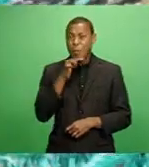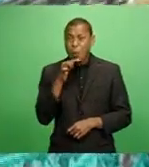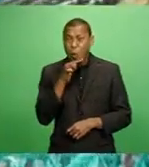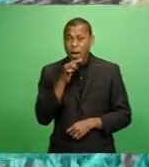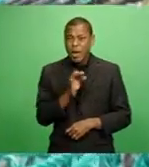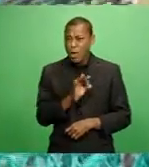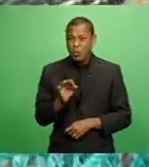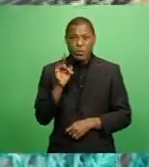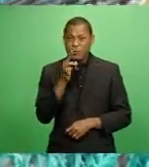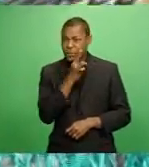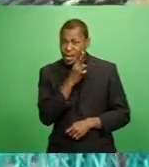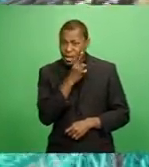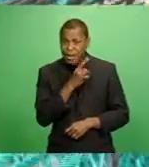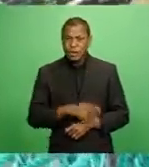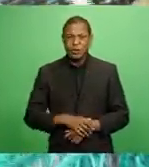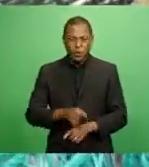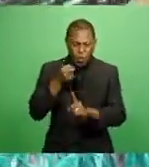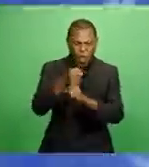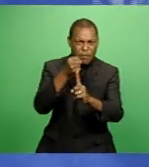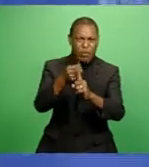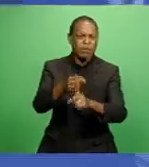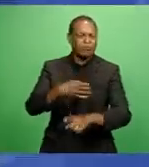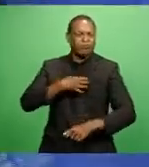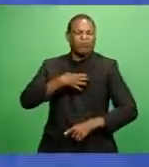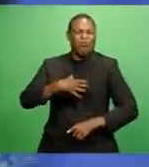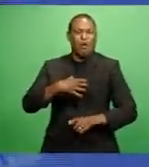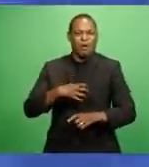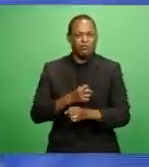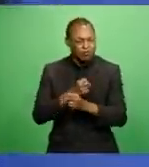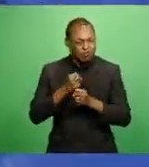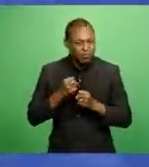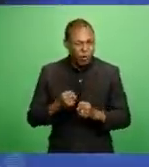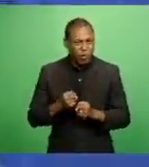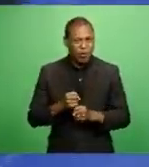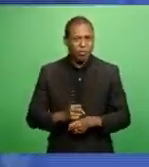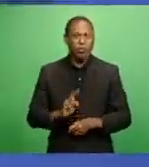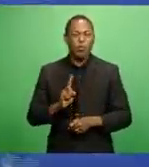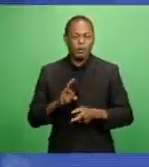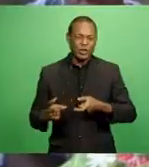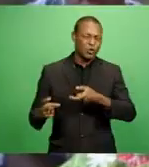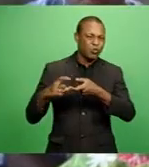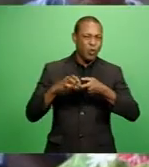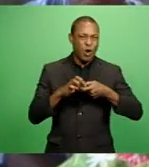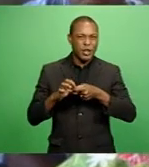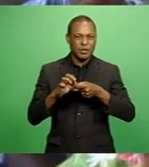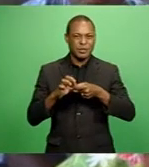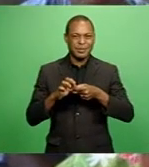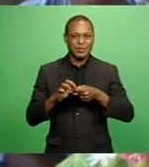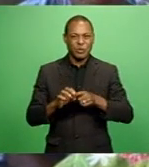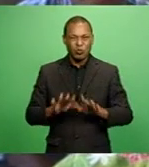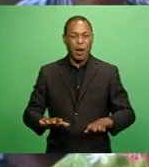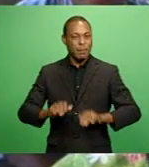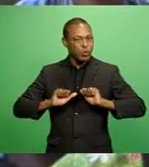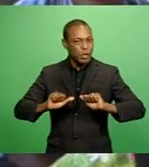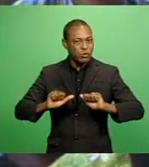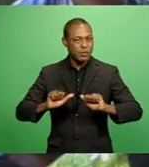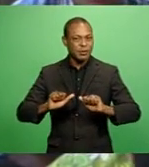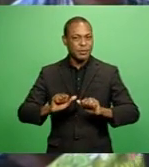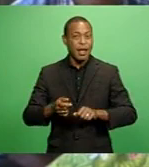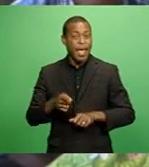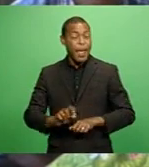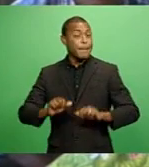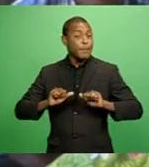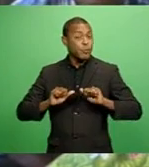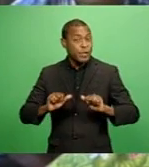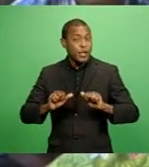want to also advocate more strongly about, is the connection between child protection and protection